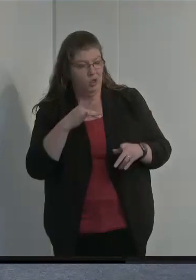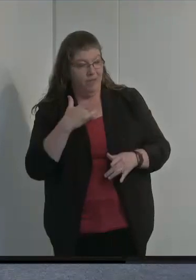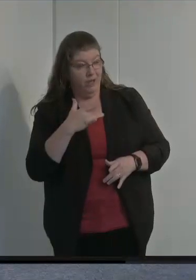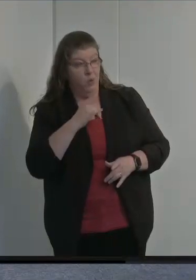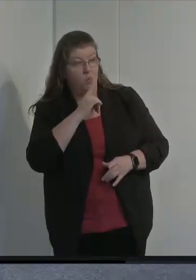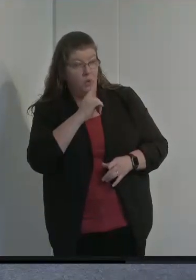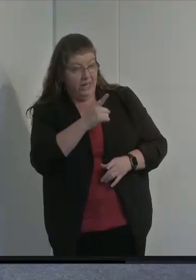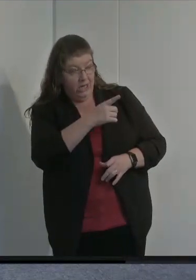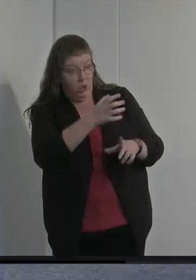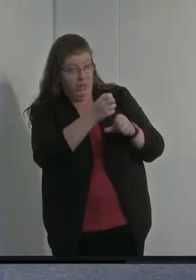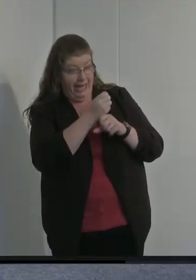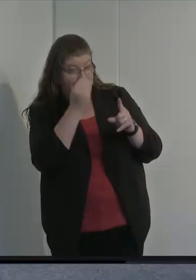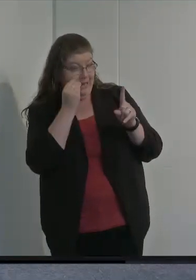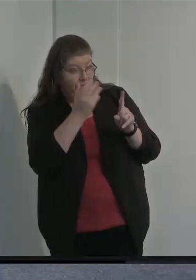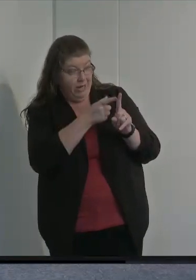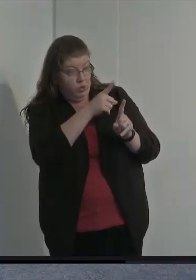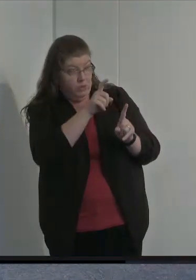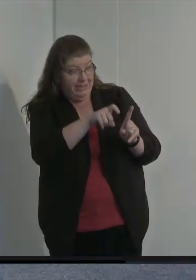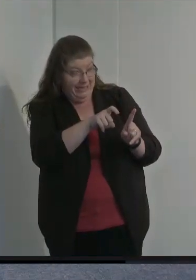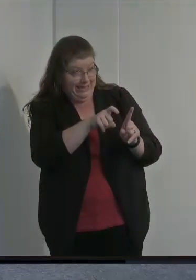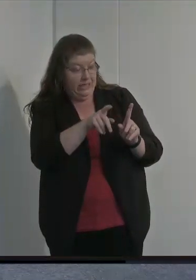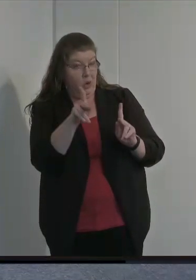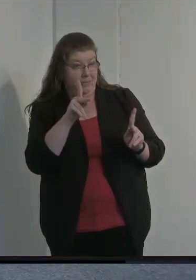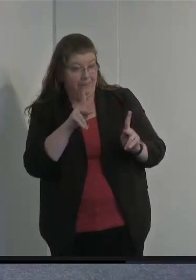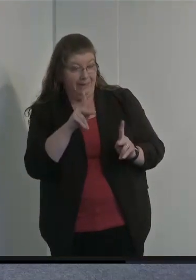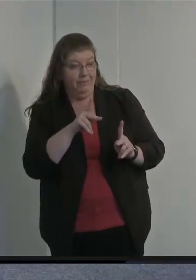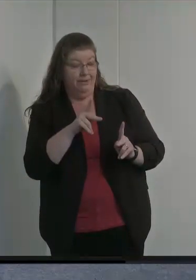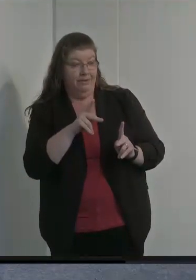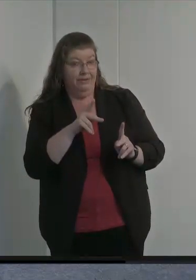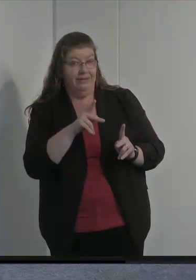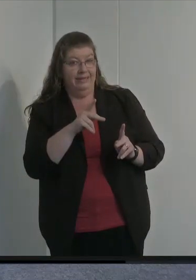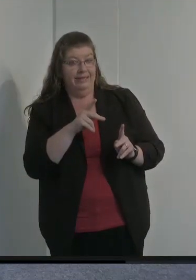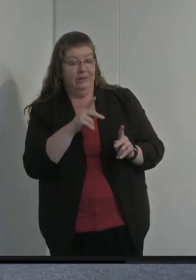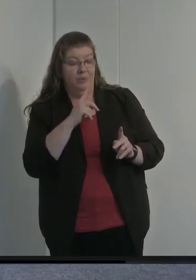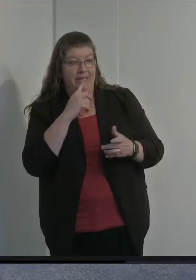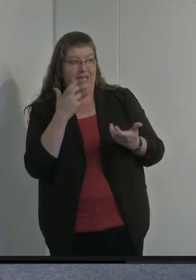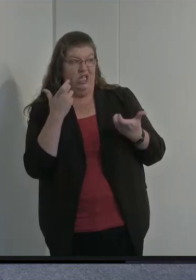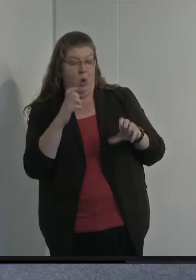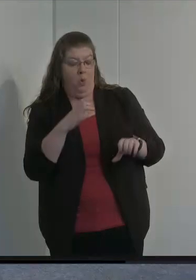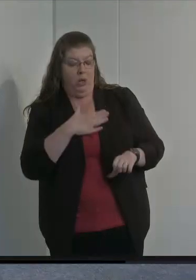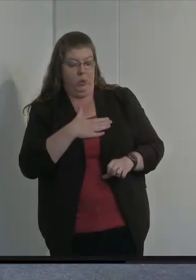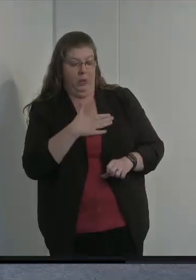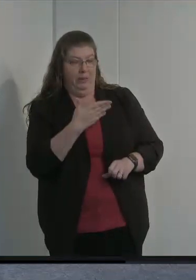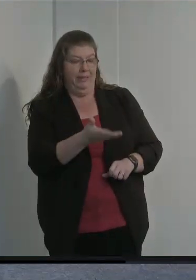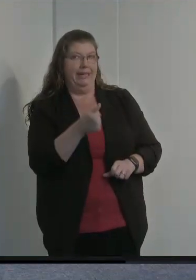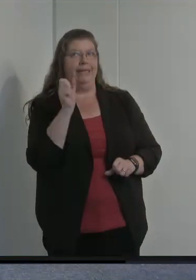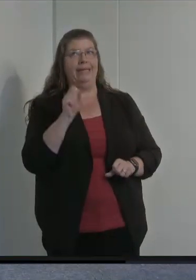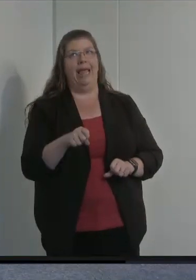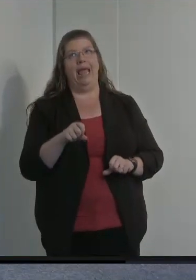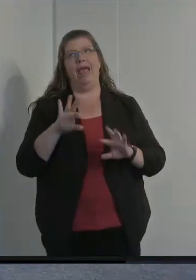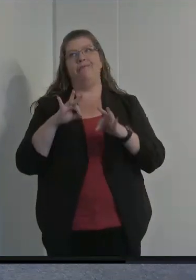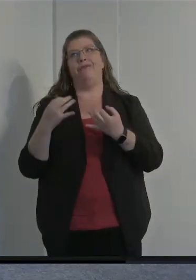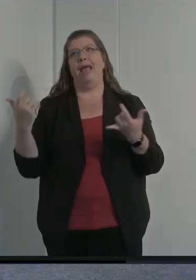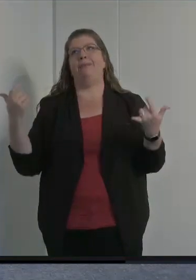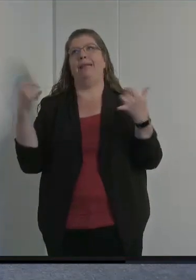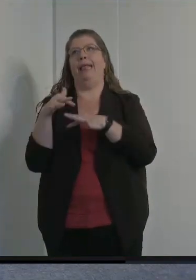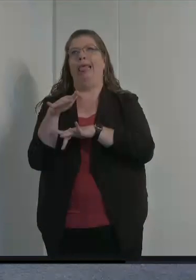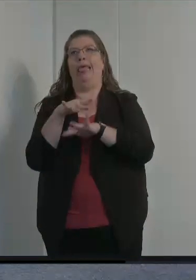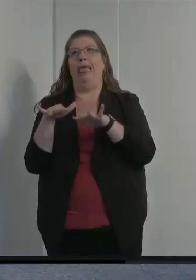getting the information you need? Are people sometimes hesitant to, say, admit that, yeah, we had a big family party or what have